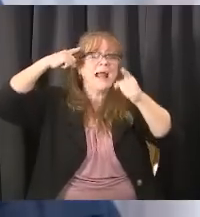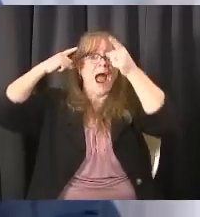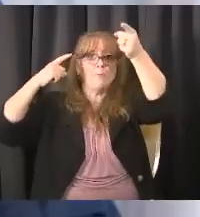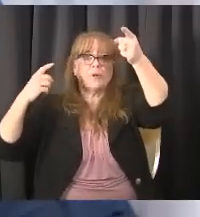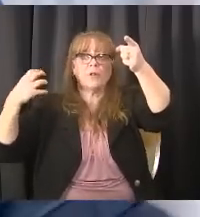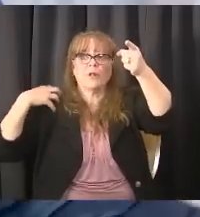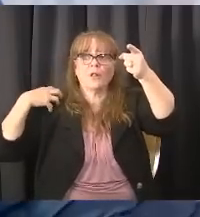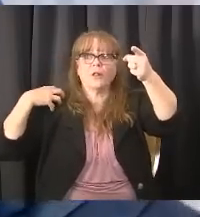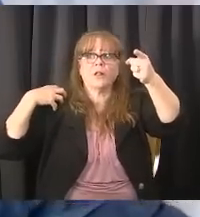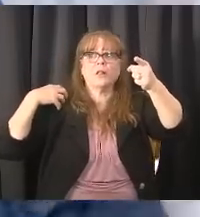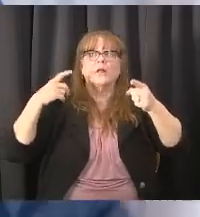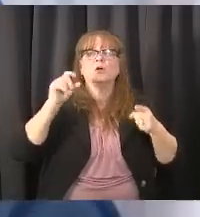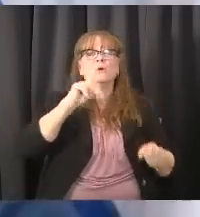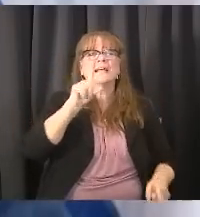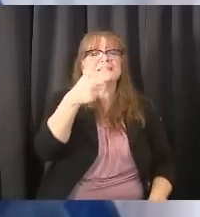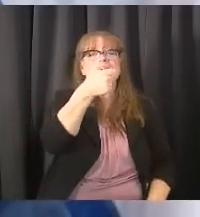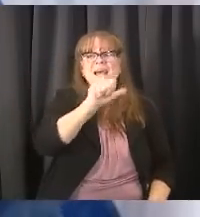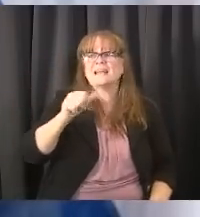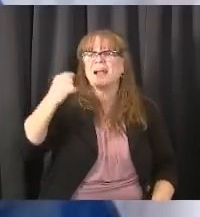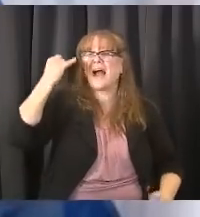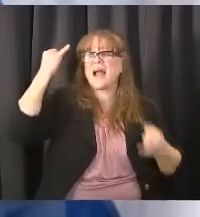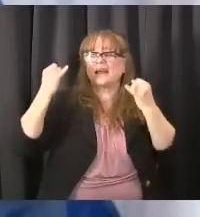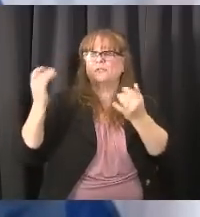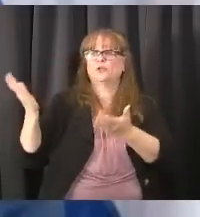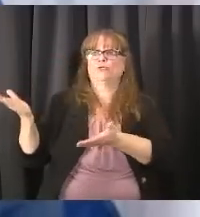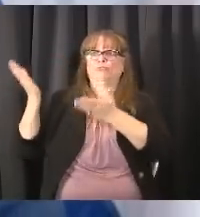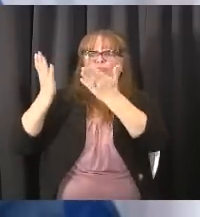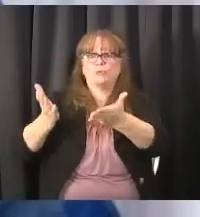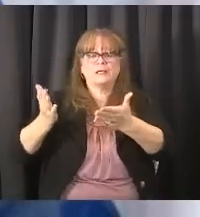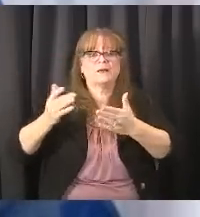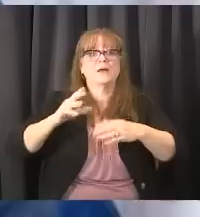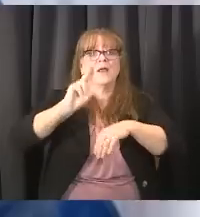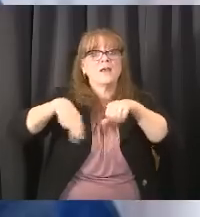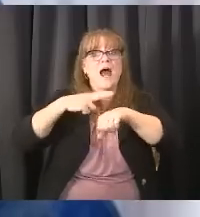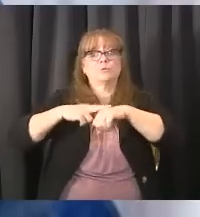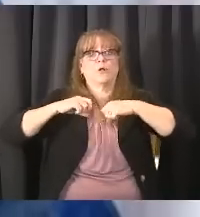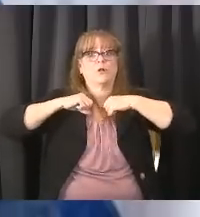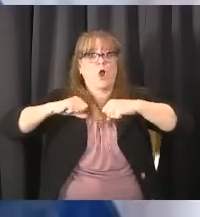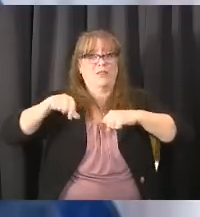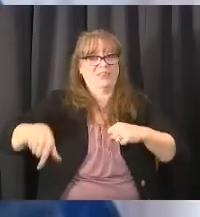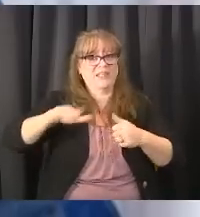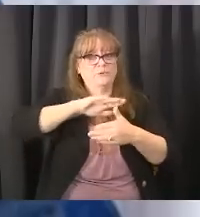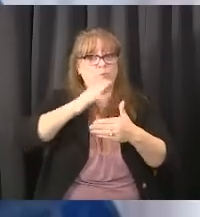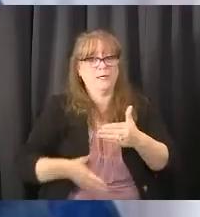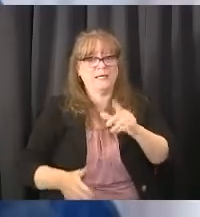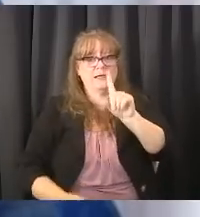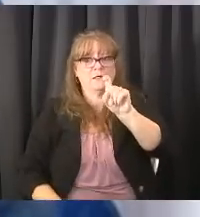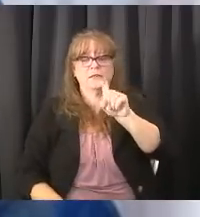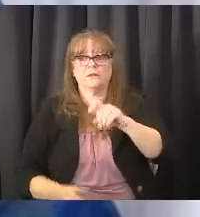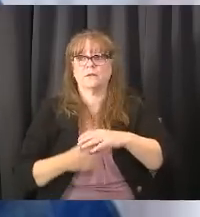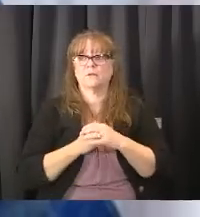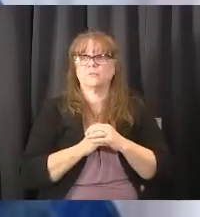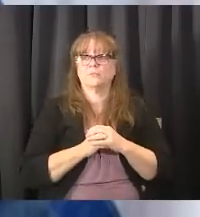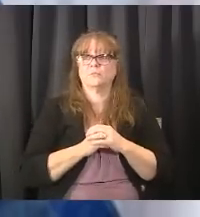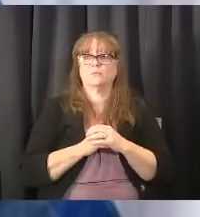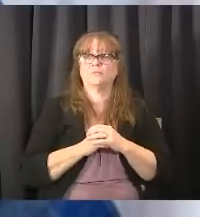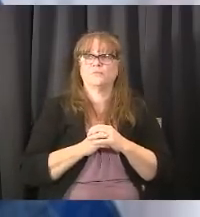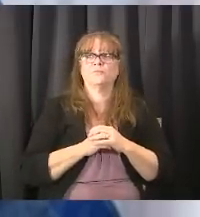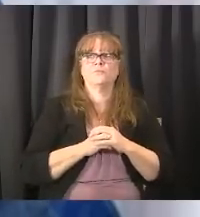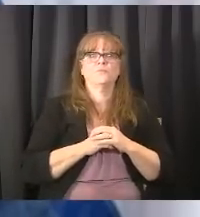you. So first of all, we of course have successfully faced a number of